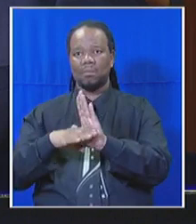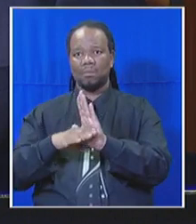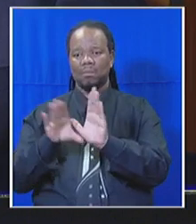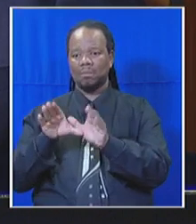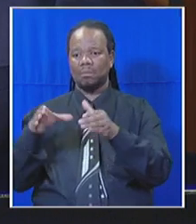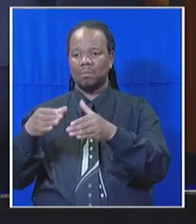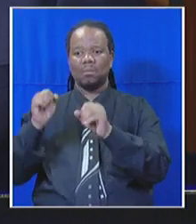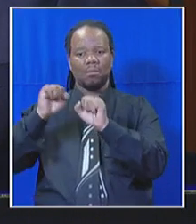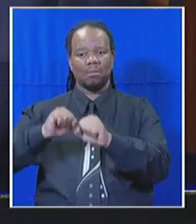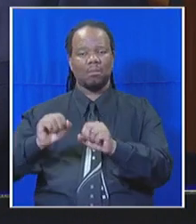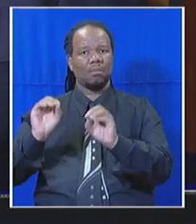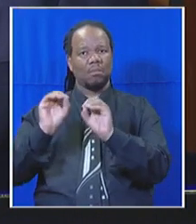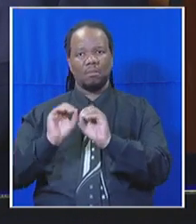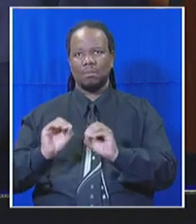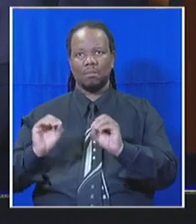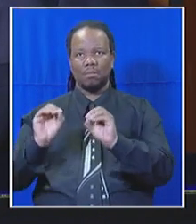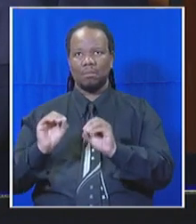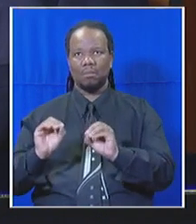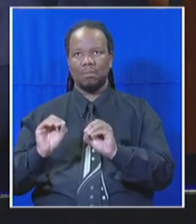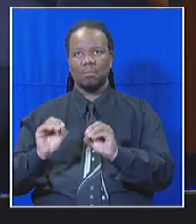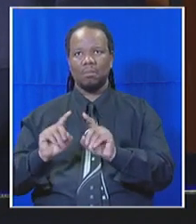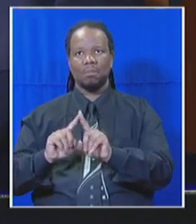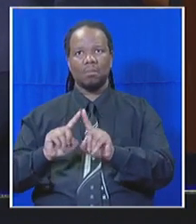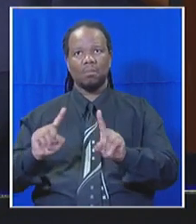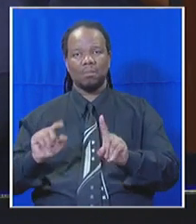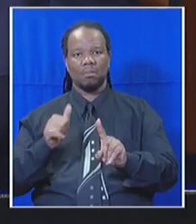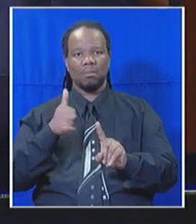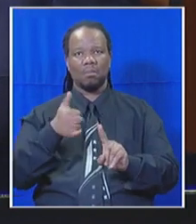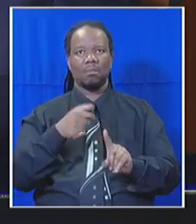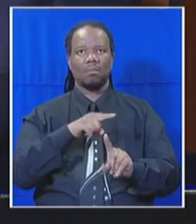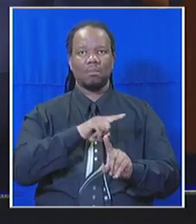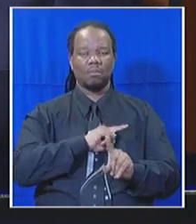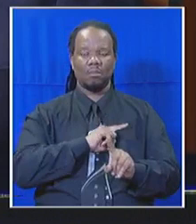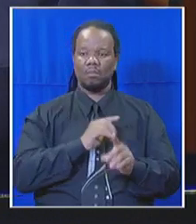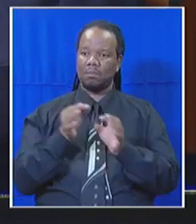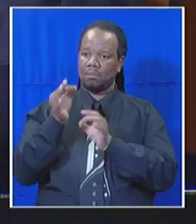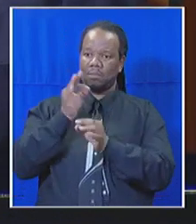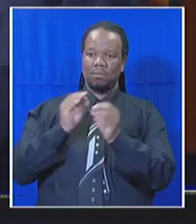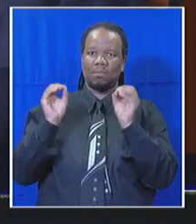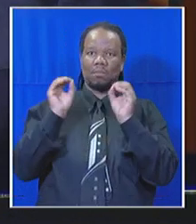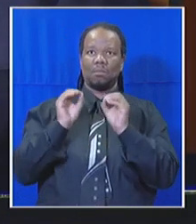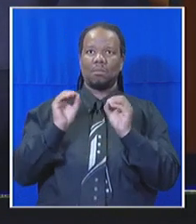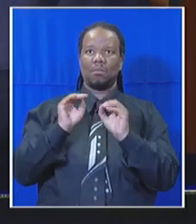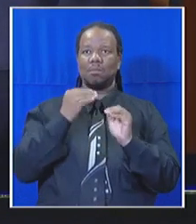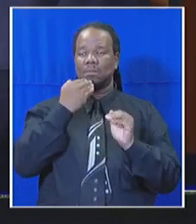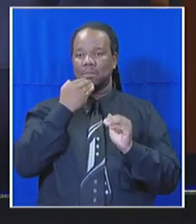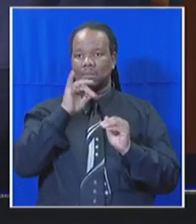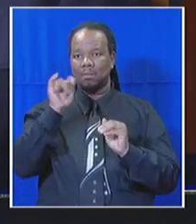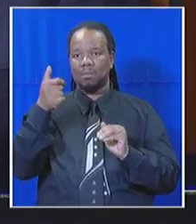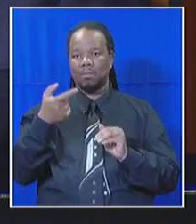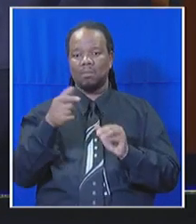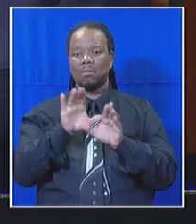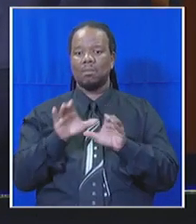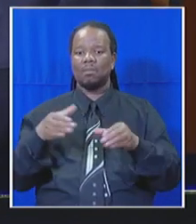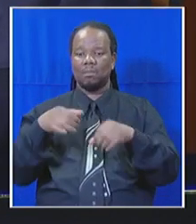that's explicit and explains why that should happen. So we assume that if they are not here, they are on their way here. Otherwise,